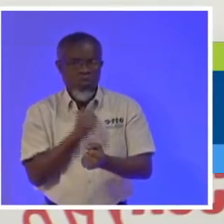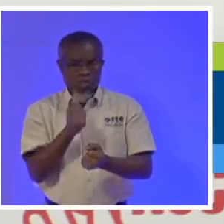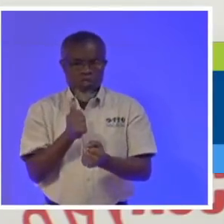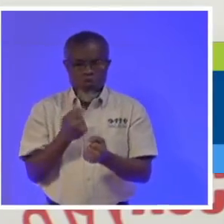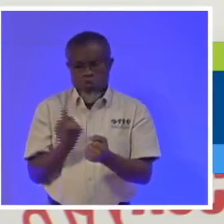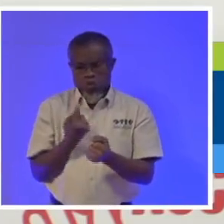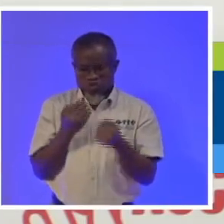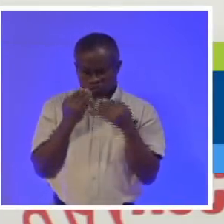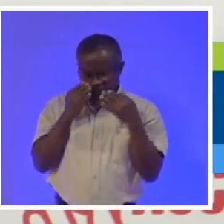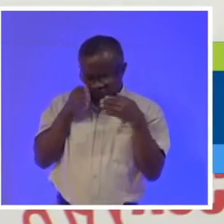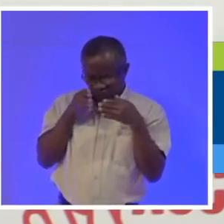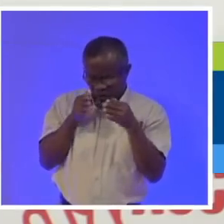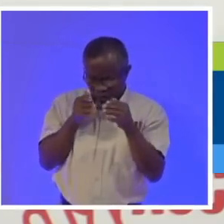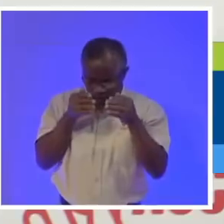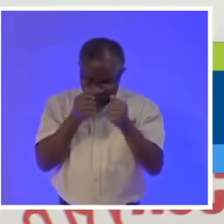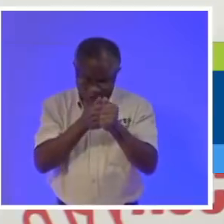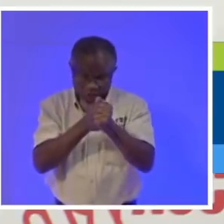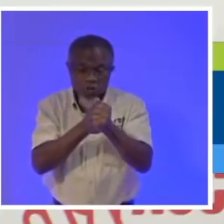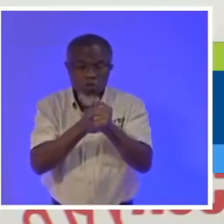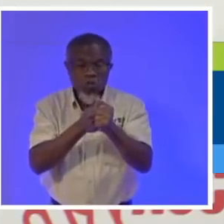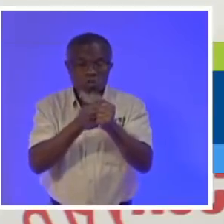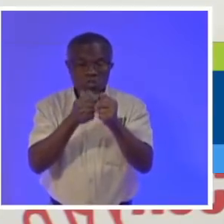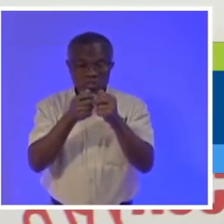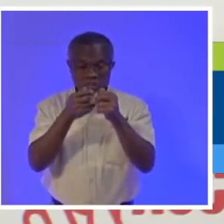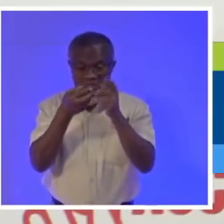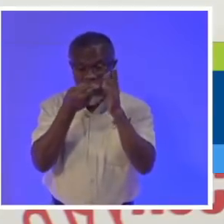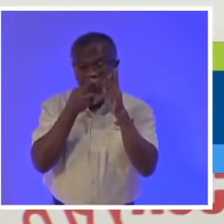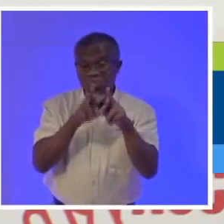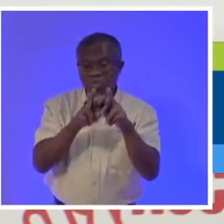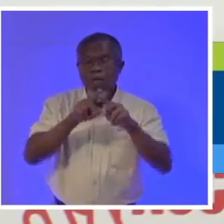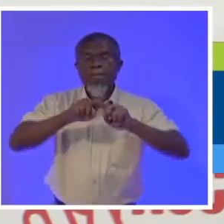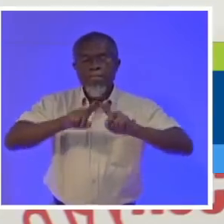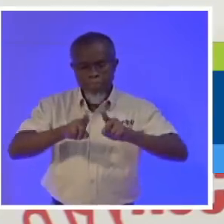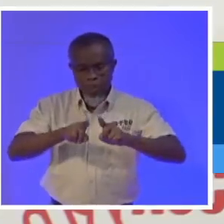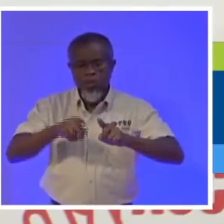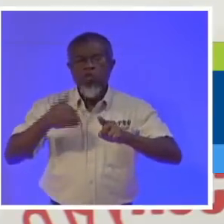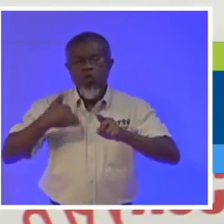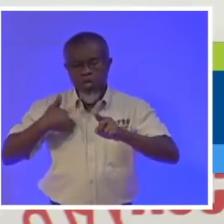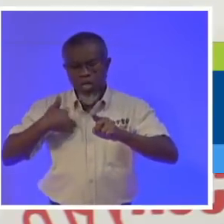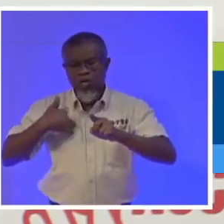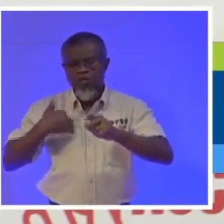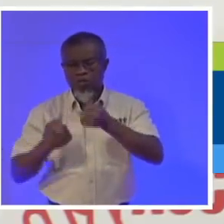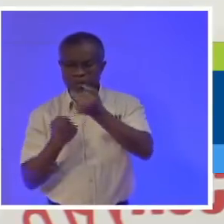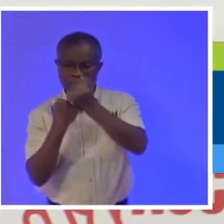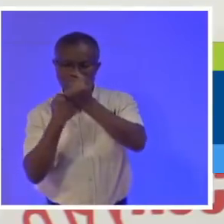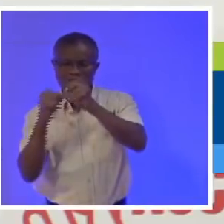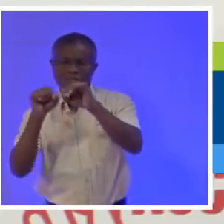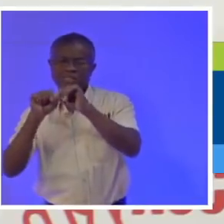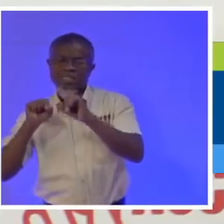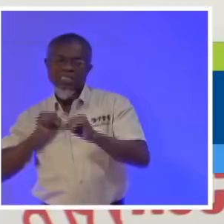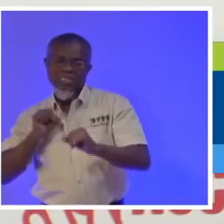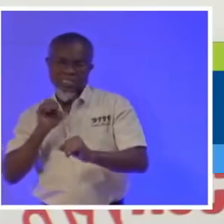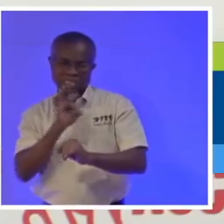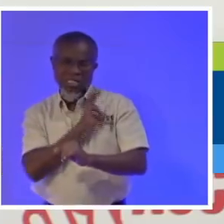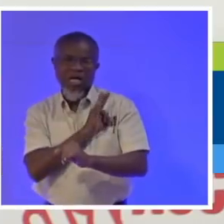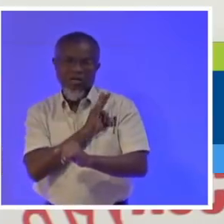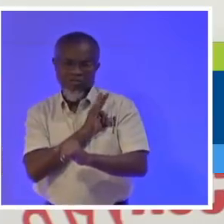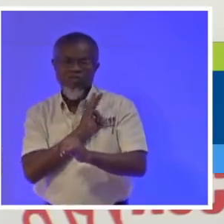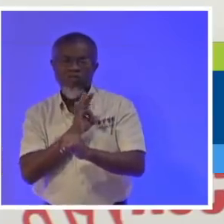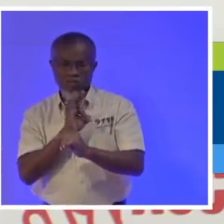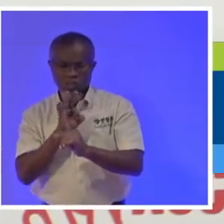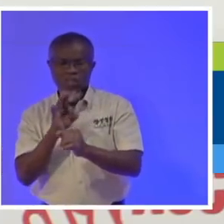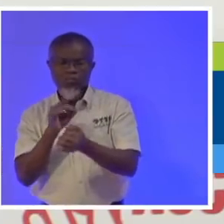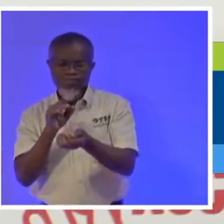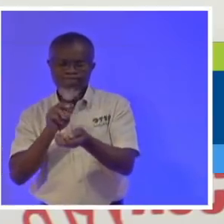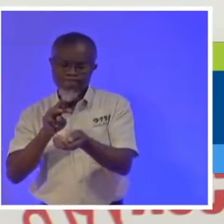you're also being guided by the clinical condition of the patients. And just to reiterate that all of this is in the context of